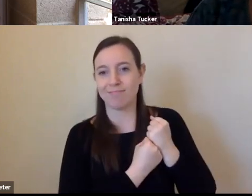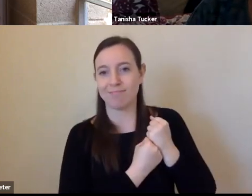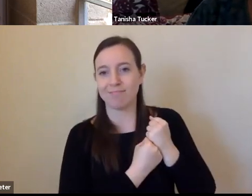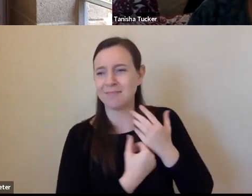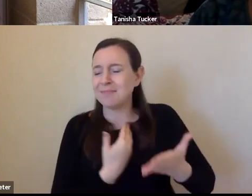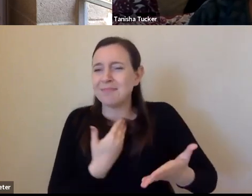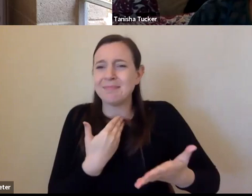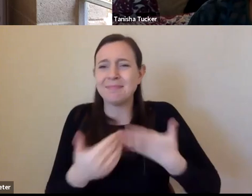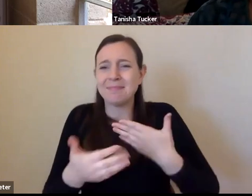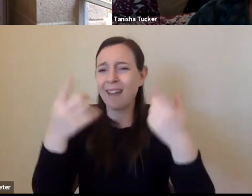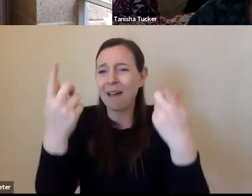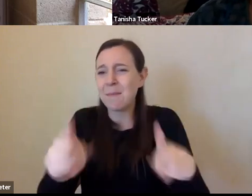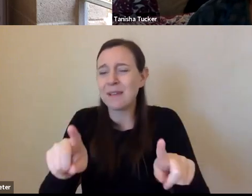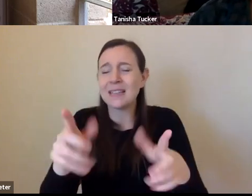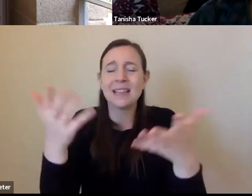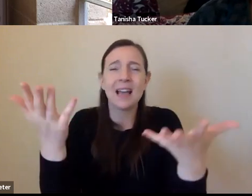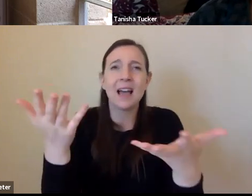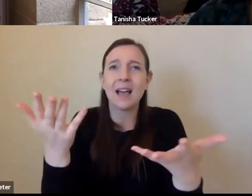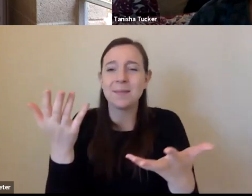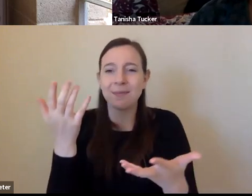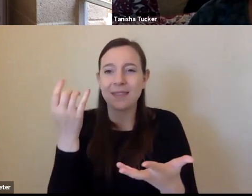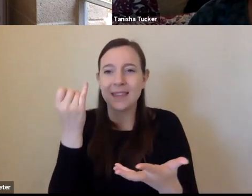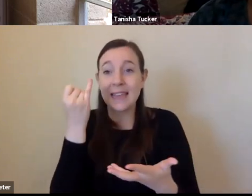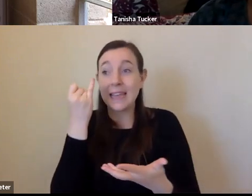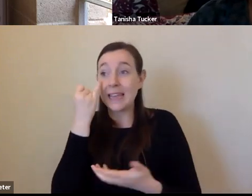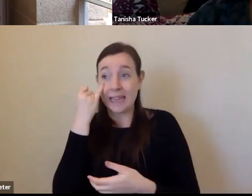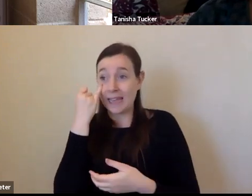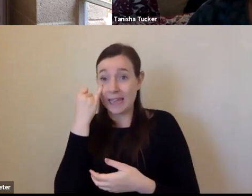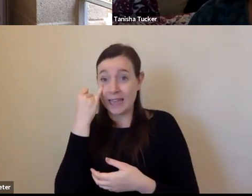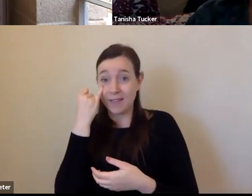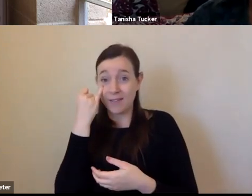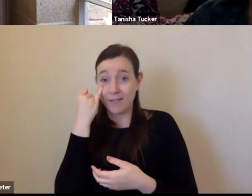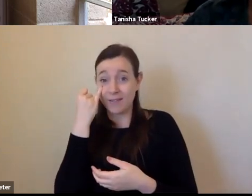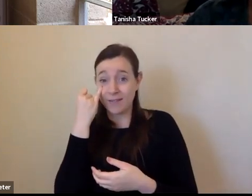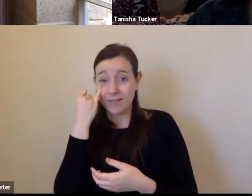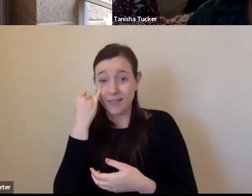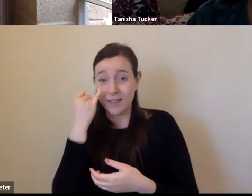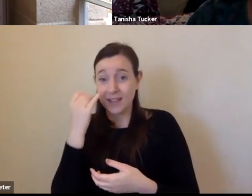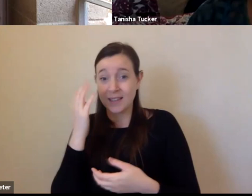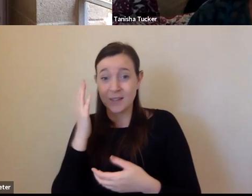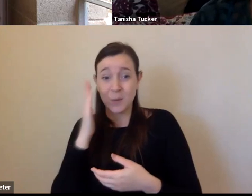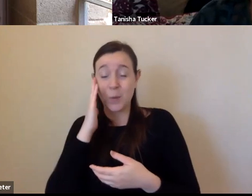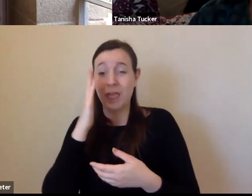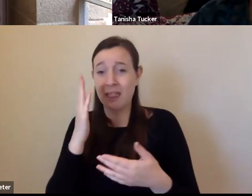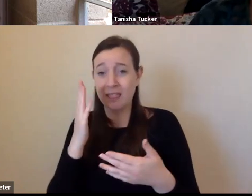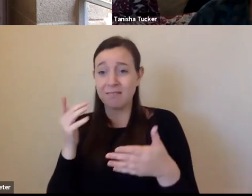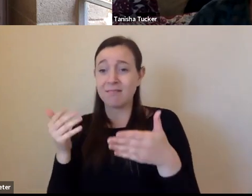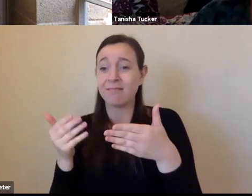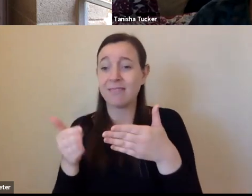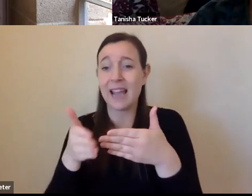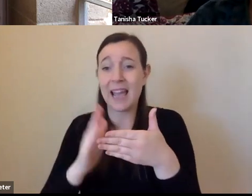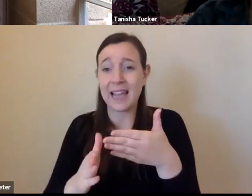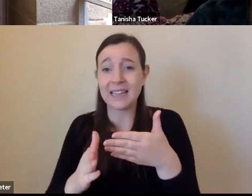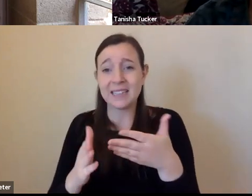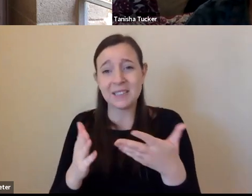be, if it is at that point where we do come to our end, which we will, as humans, the body only is a